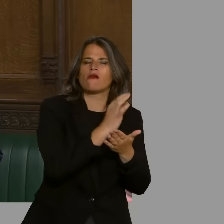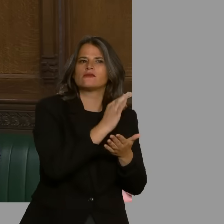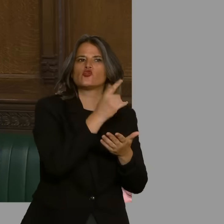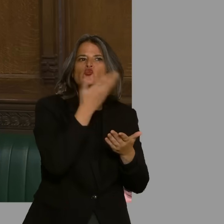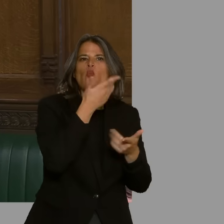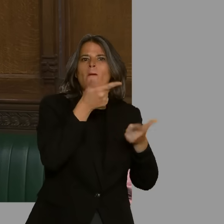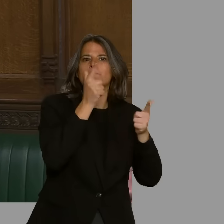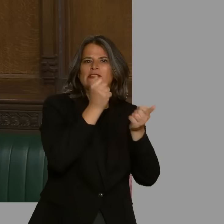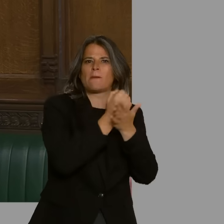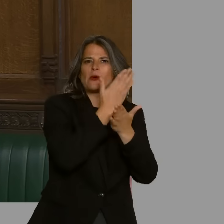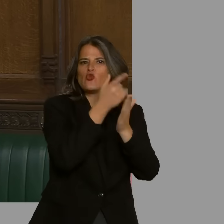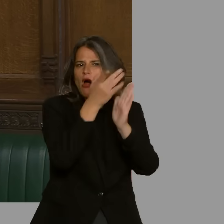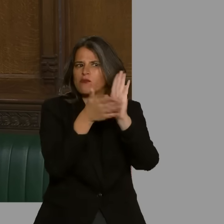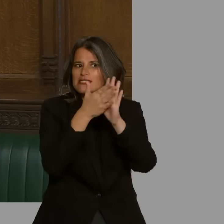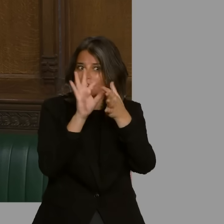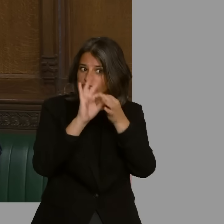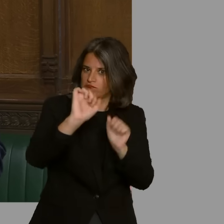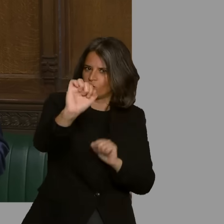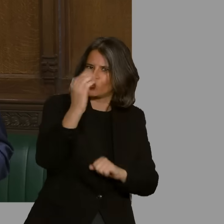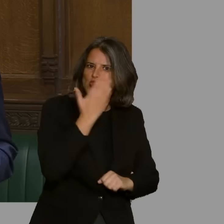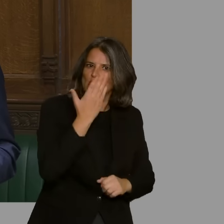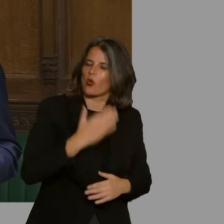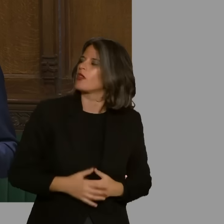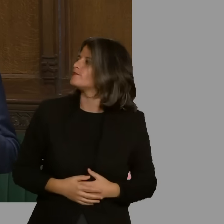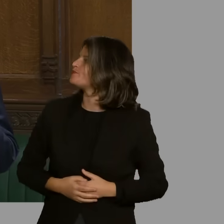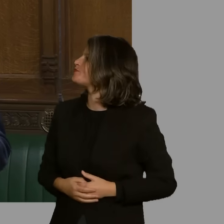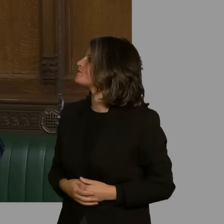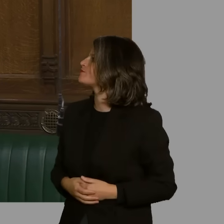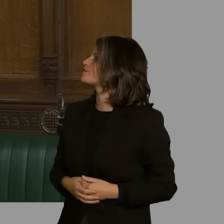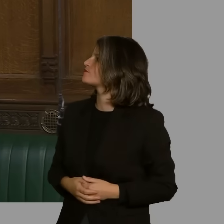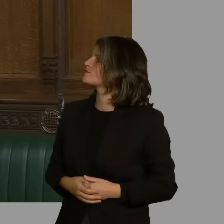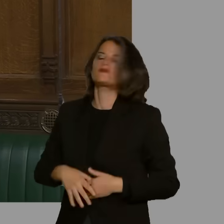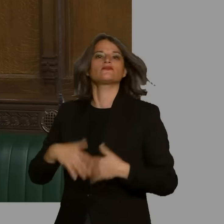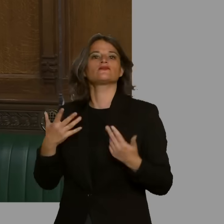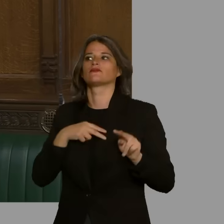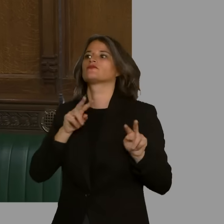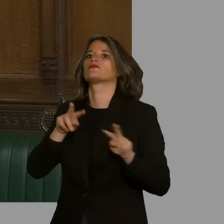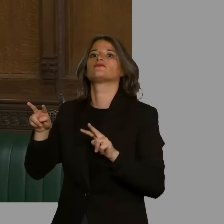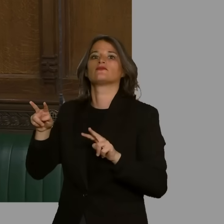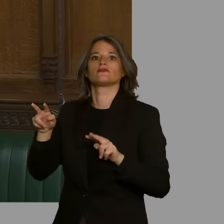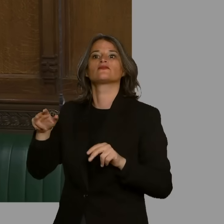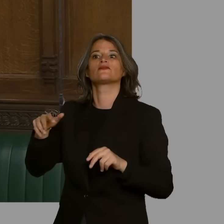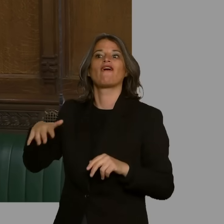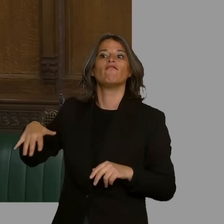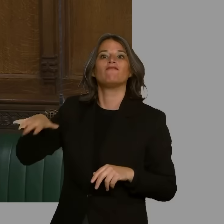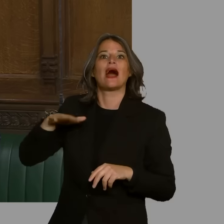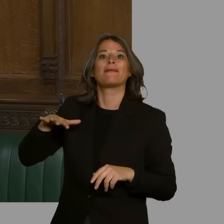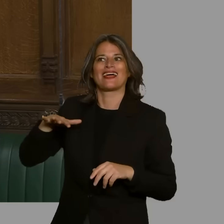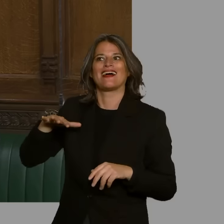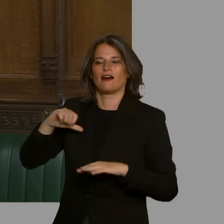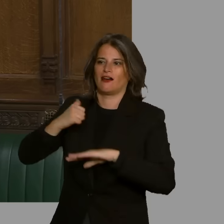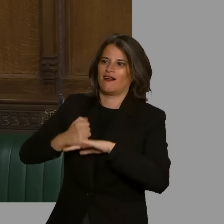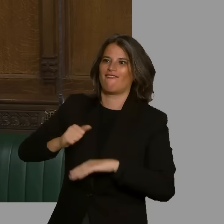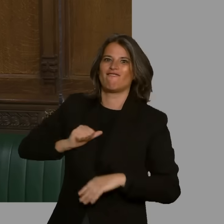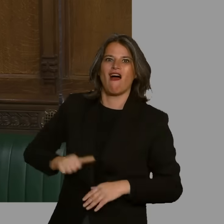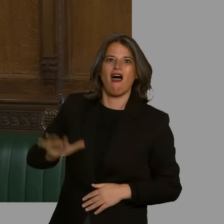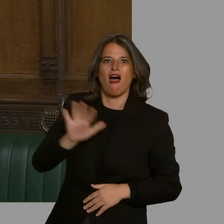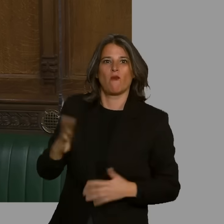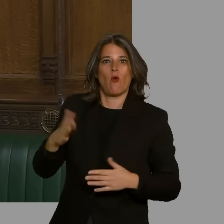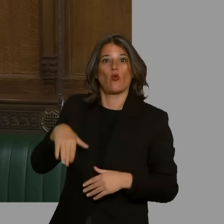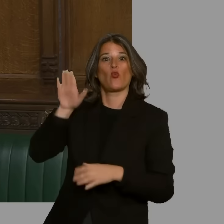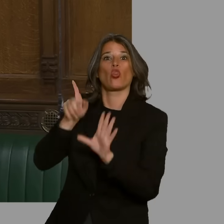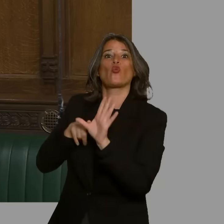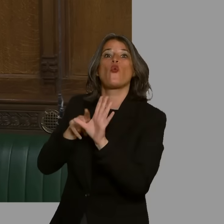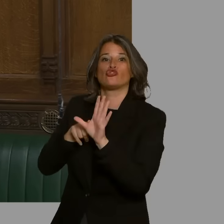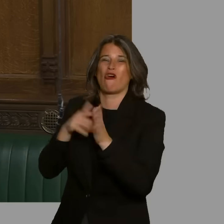changes coming up next year. We really need the next generation of these family farms to keep farming for